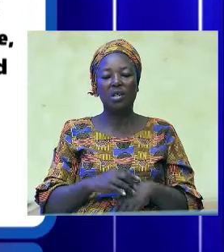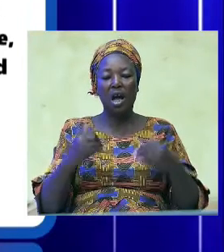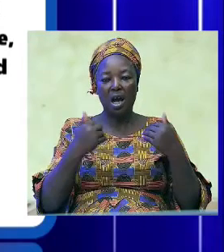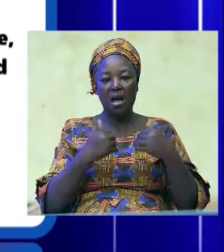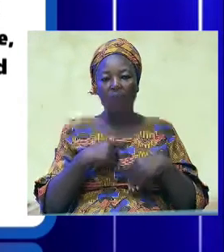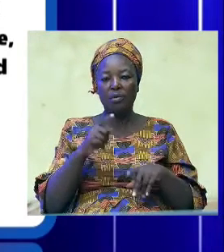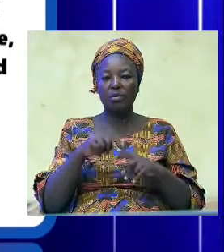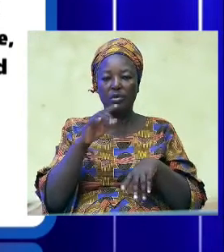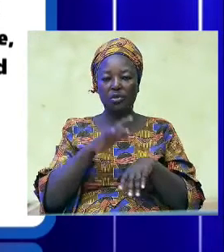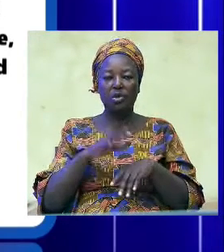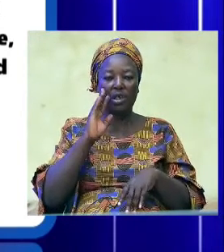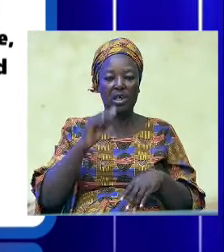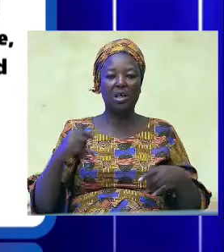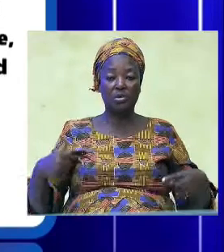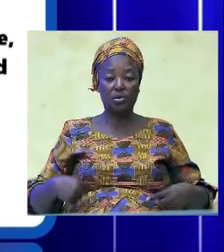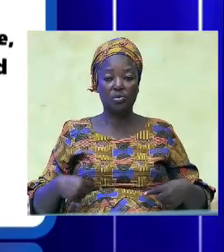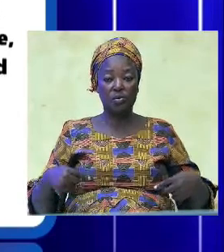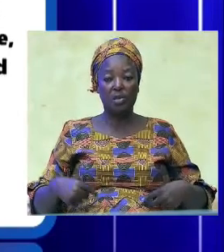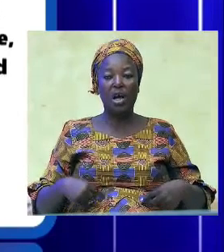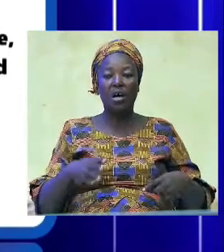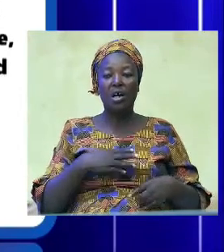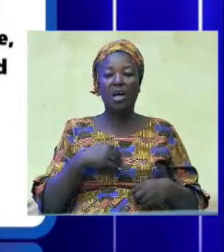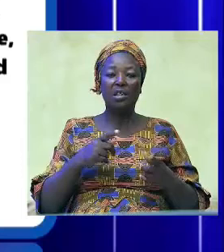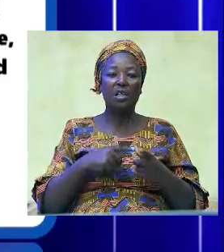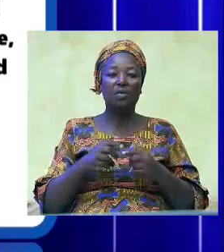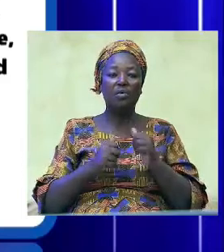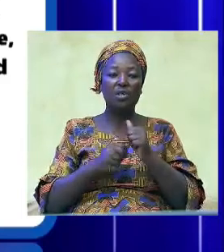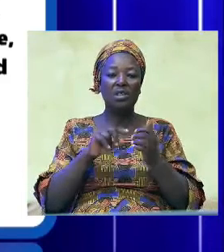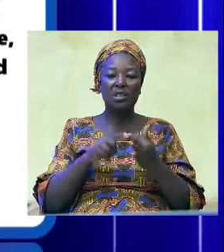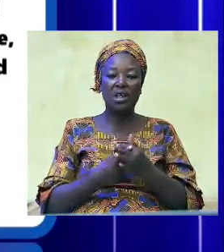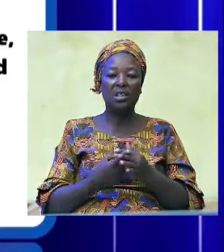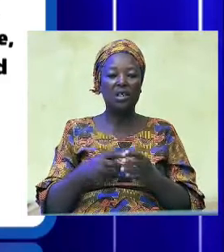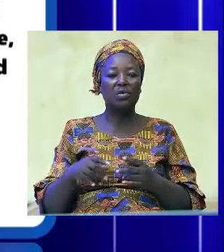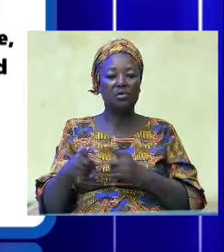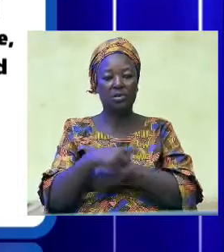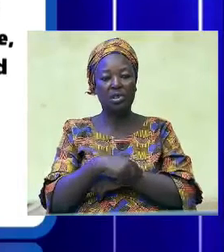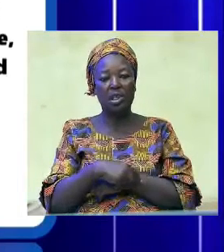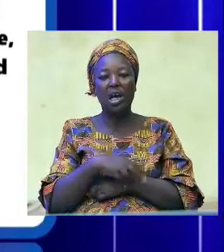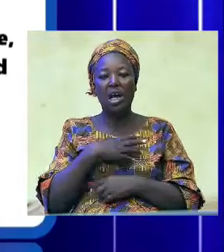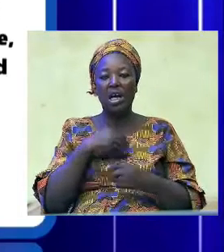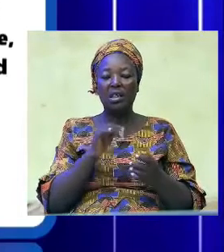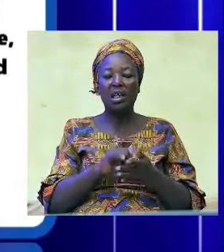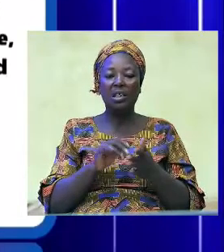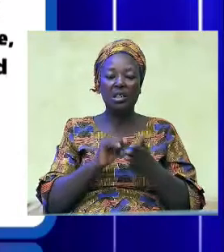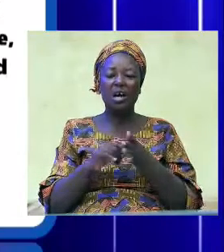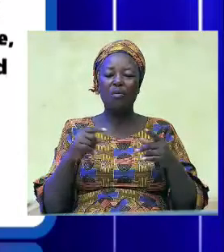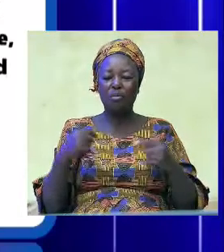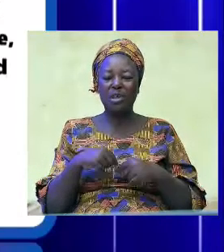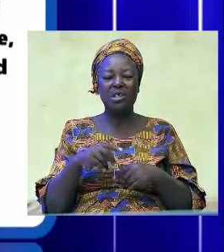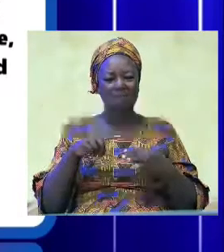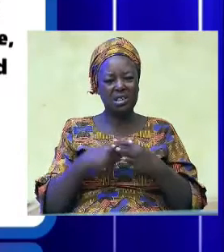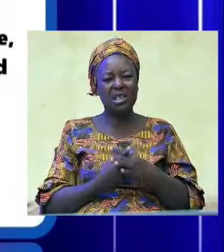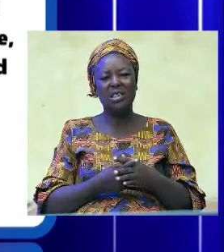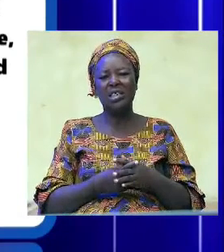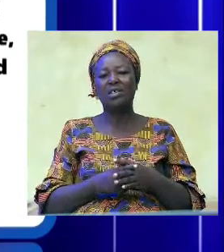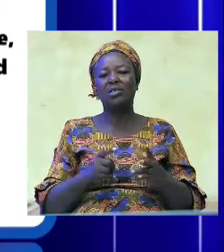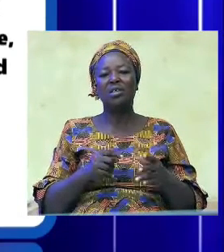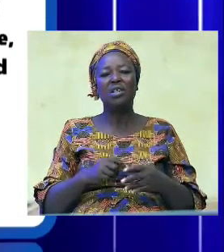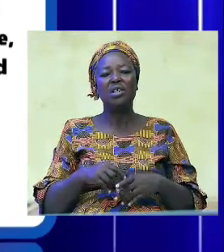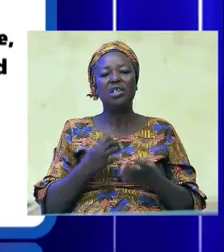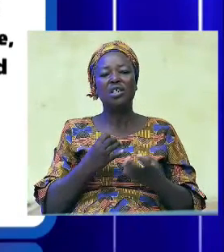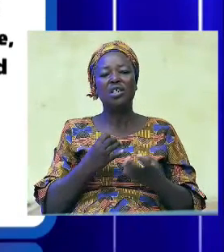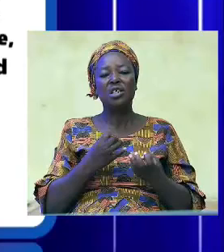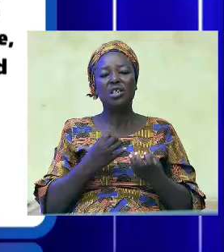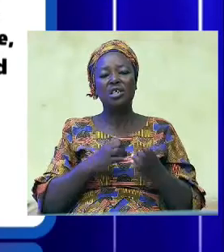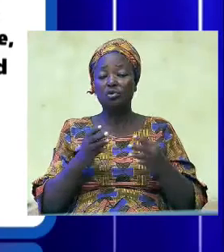her stomach pain, which started today. The pain has been disturbing such that even throughout